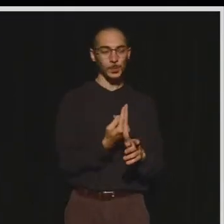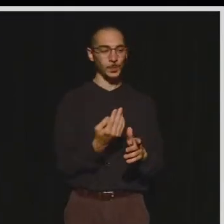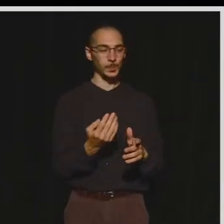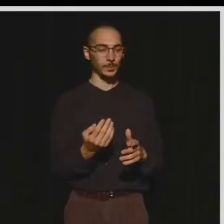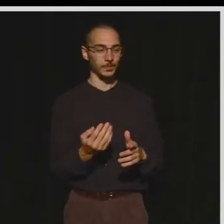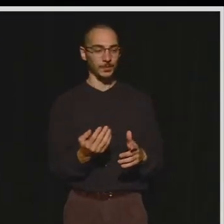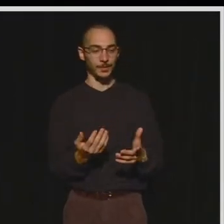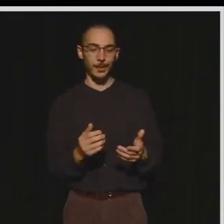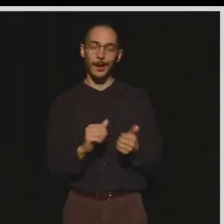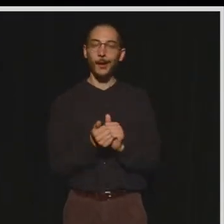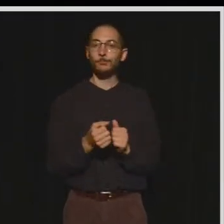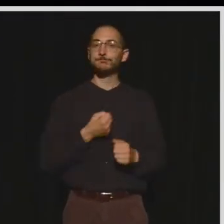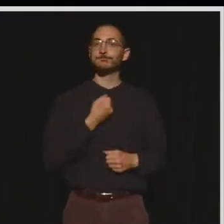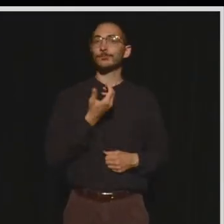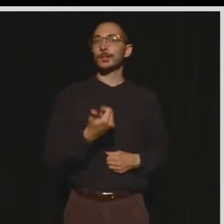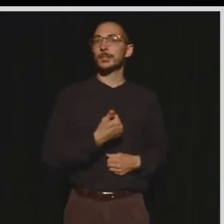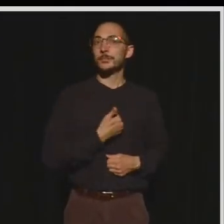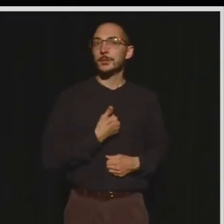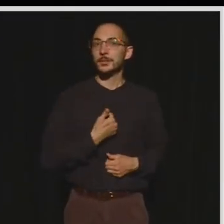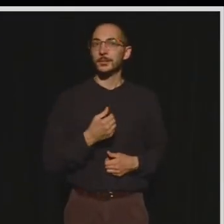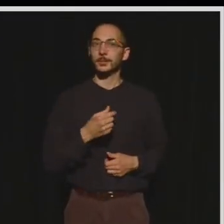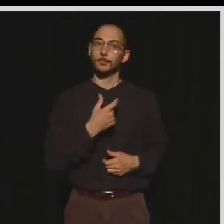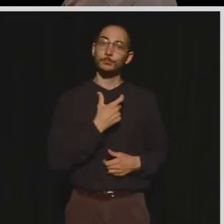and vast and